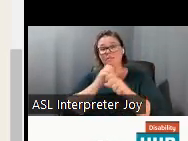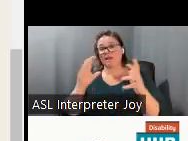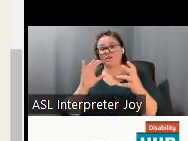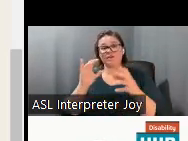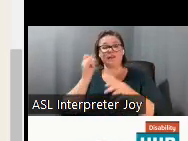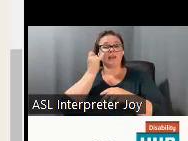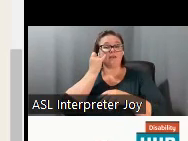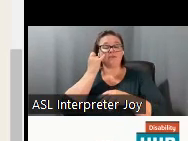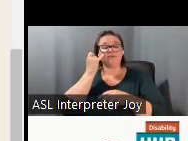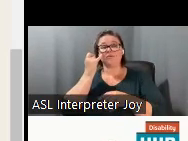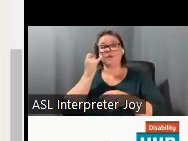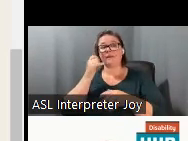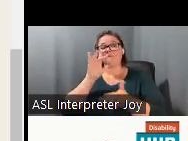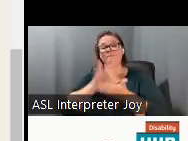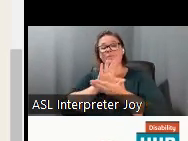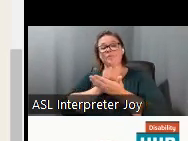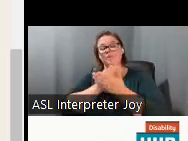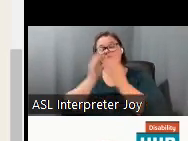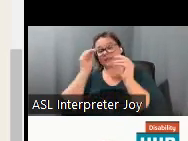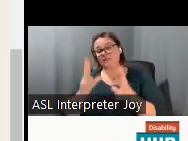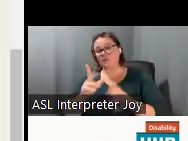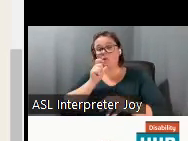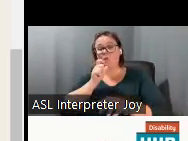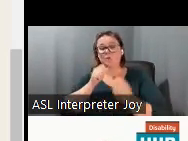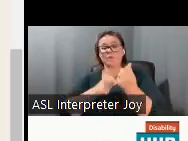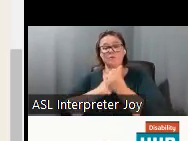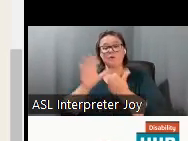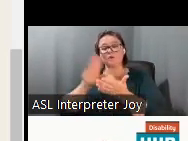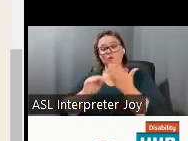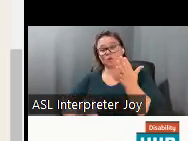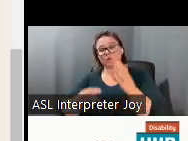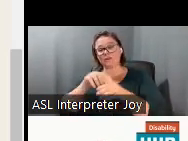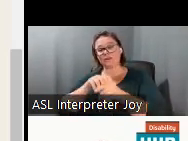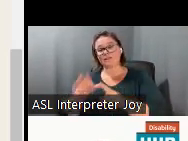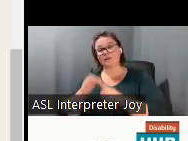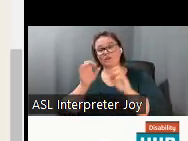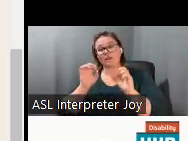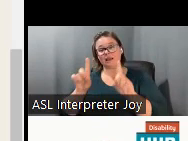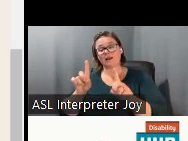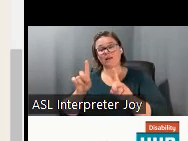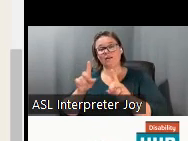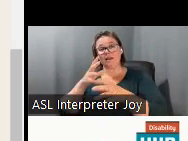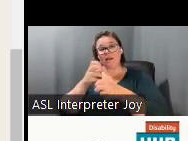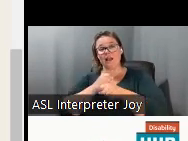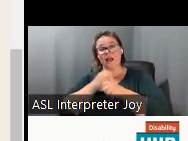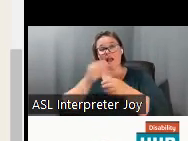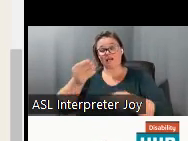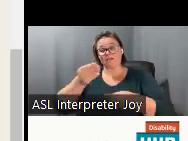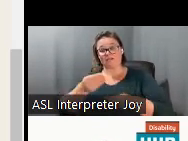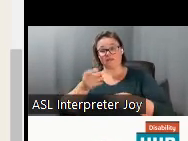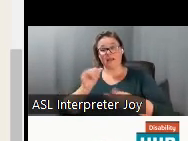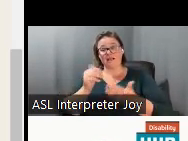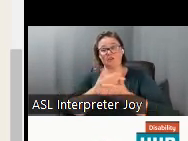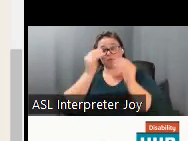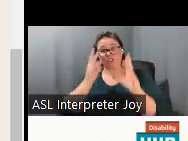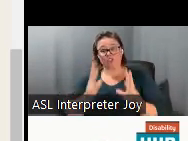a middle school teacher who supports your student in special ed were to get this as a new teacher.